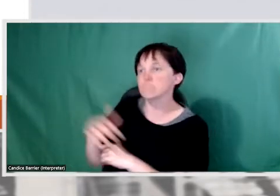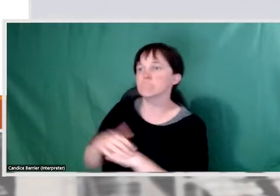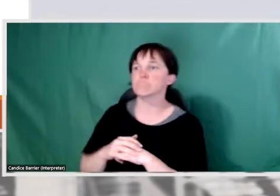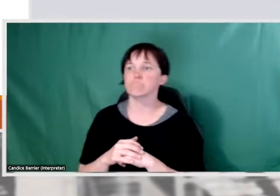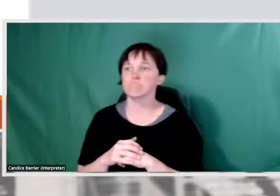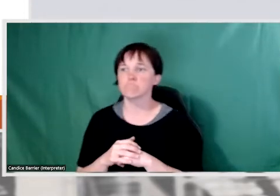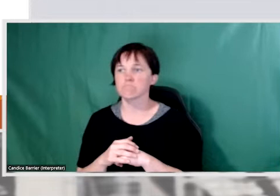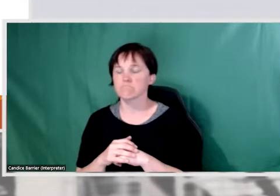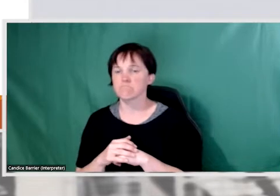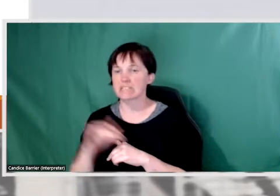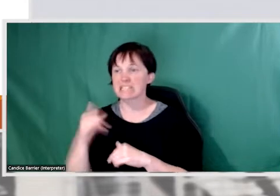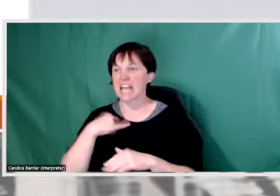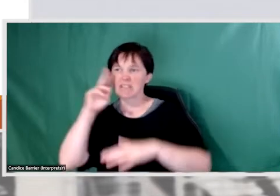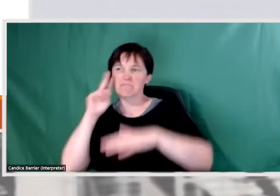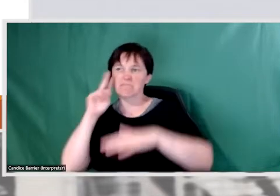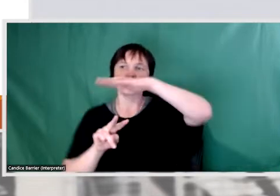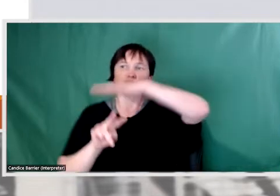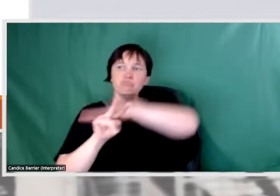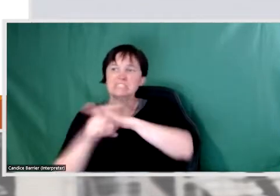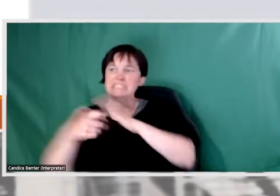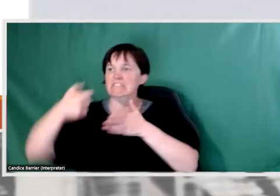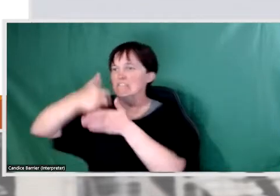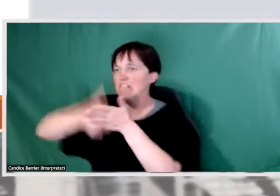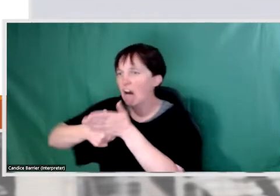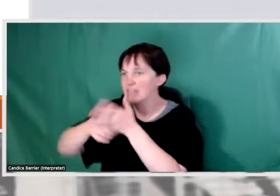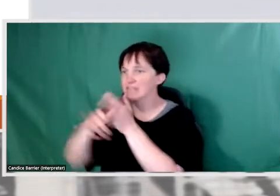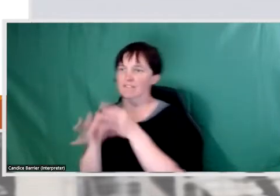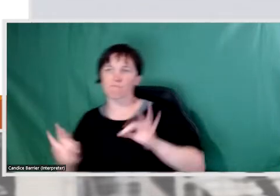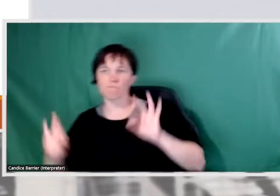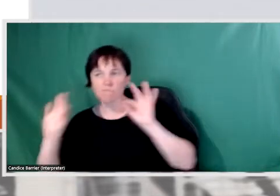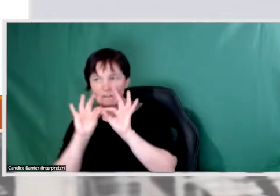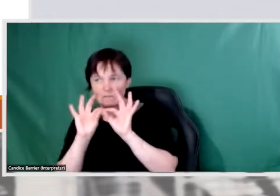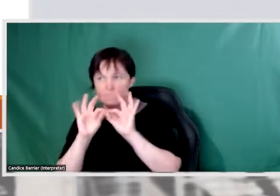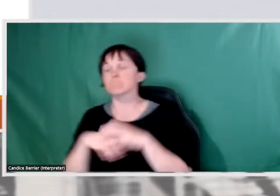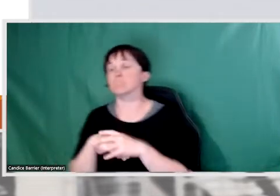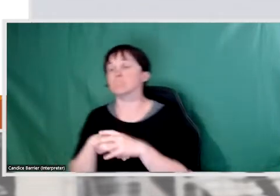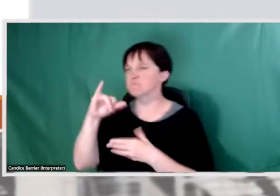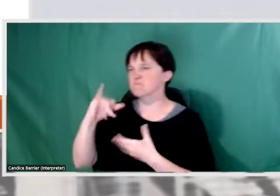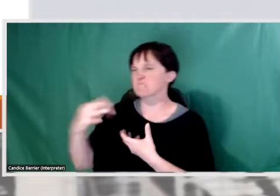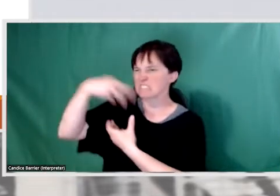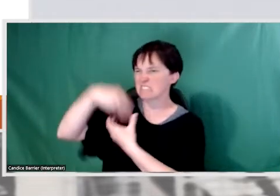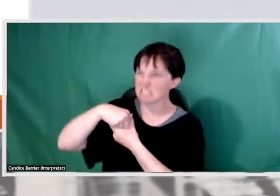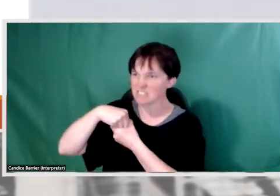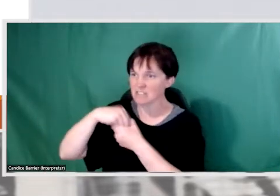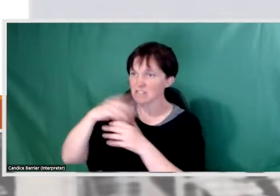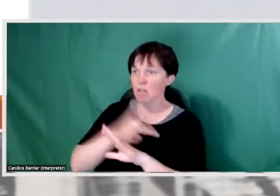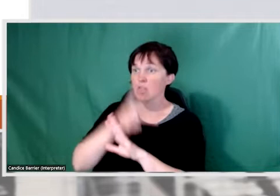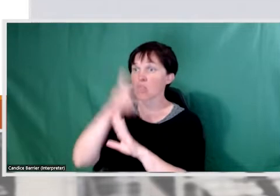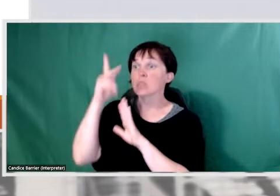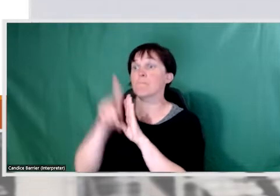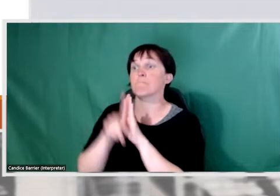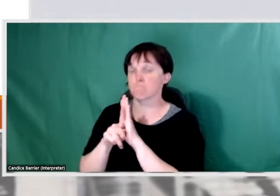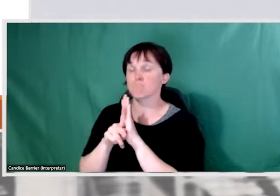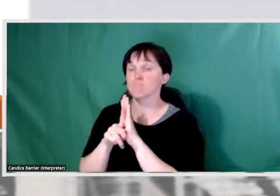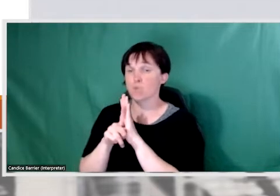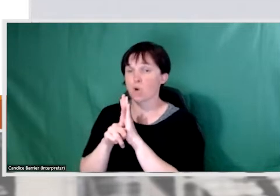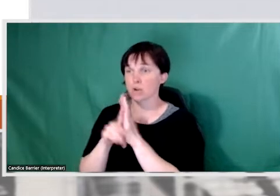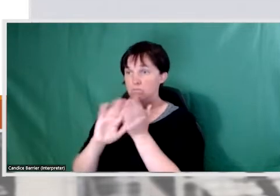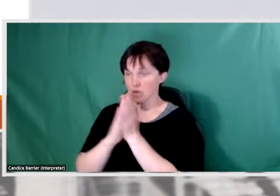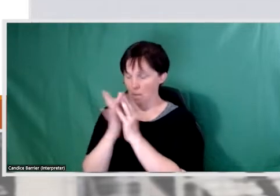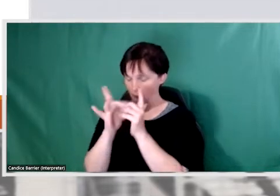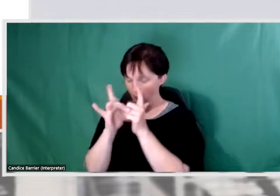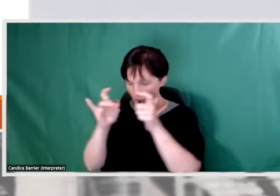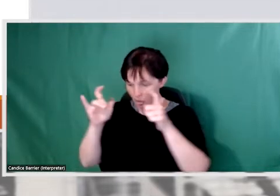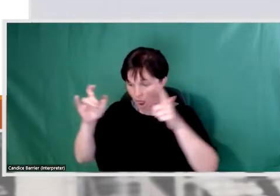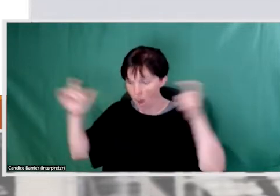What I call projected cost and projected value. So this factors into when the project gets so large and so much work